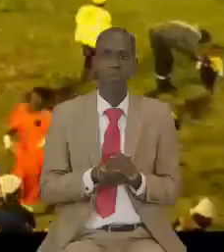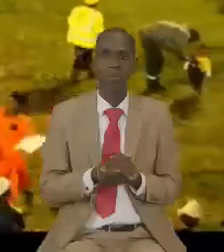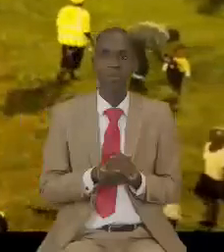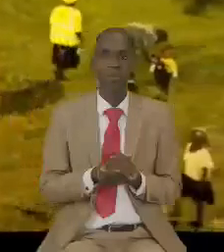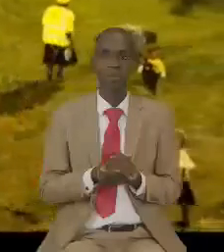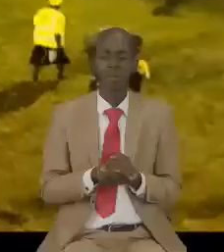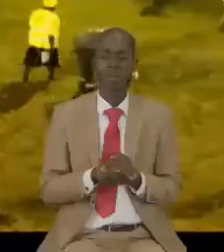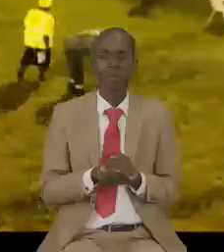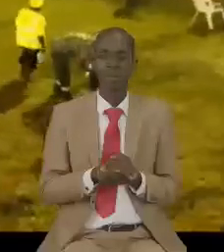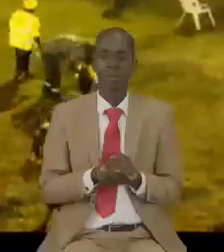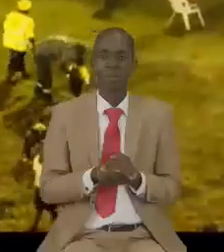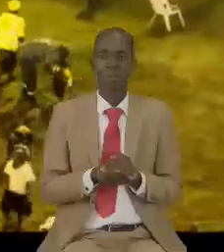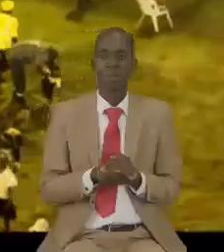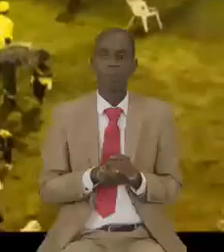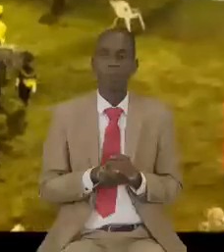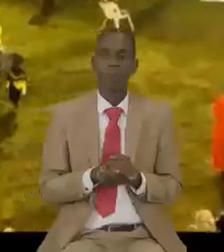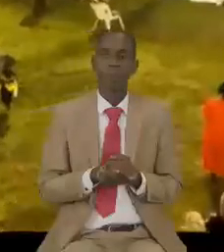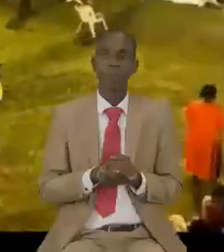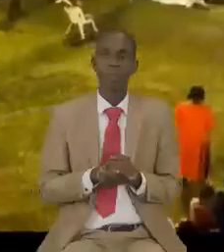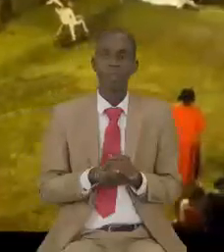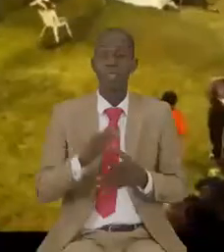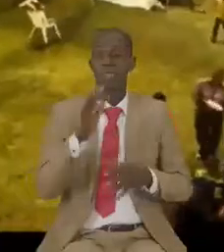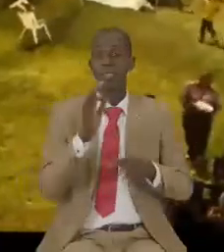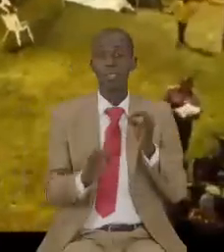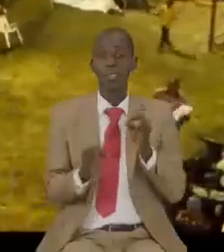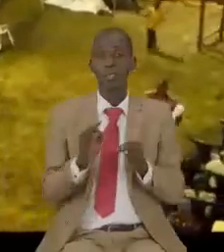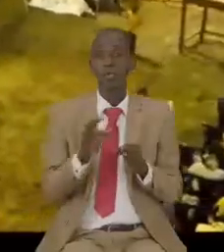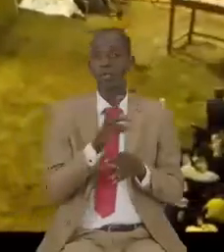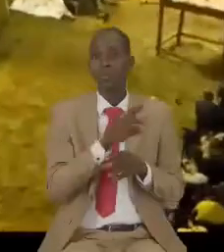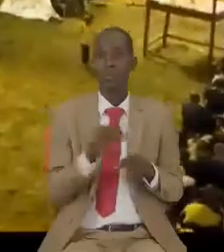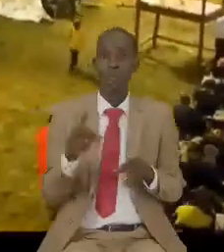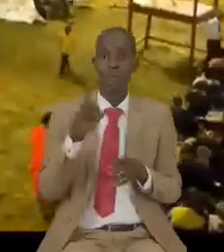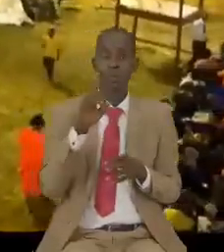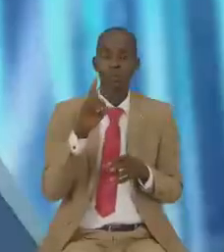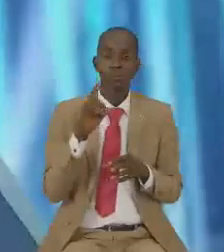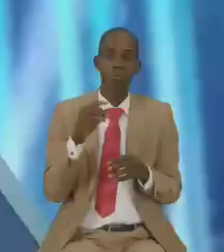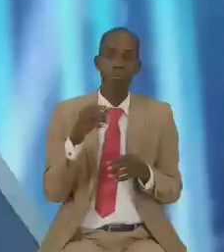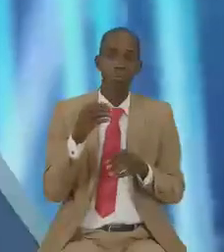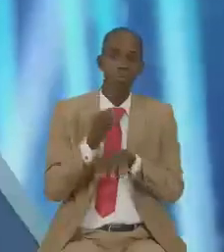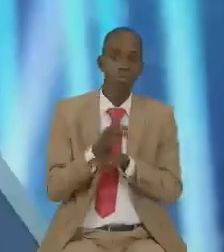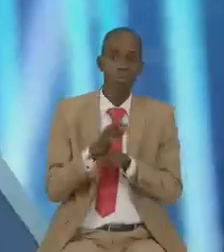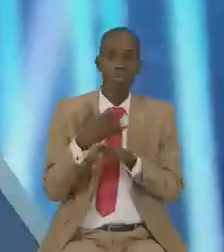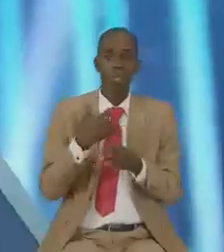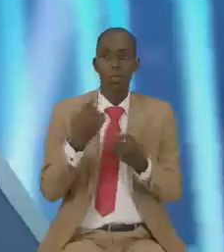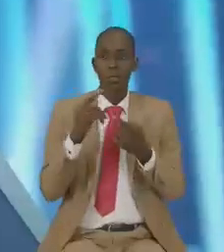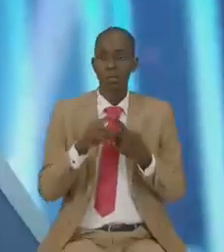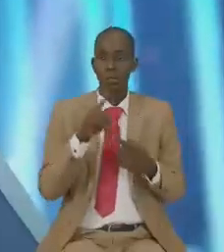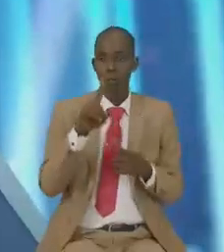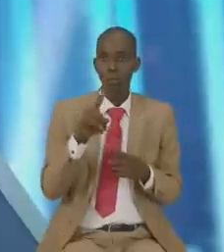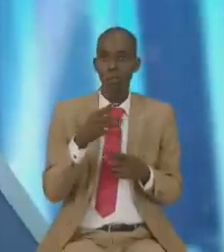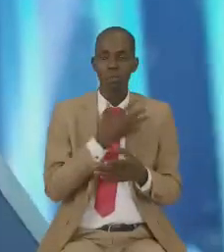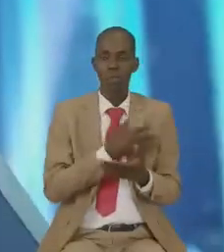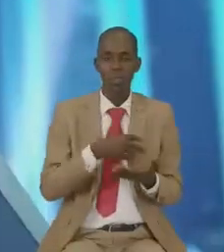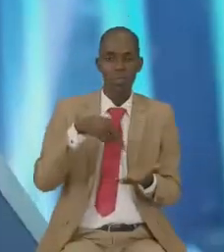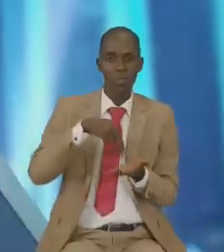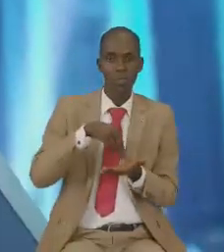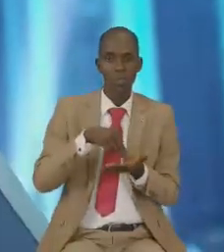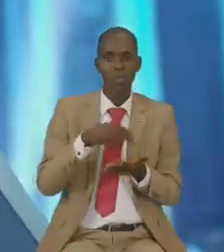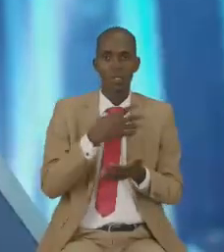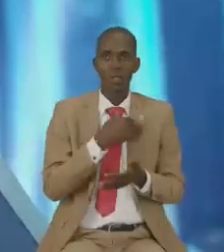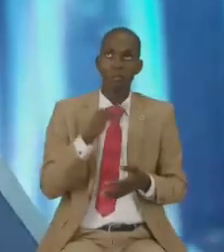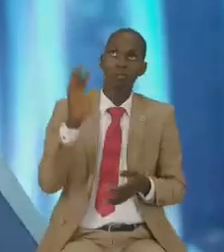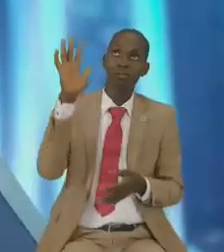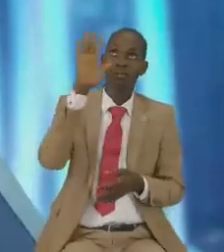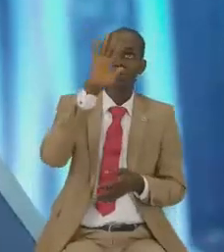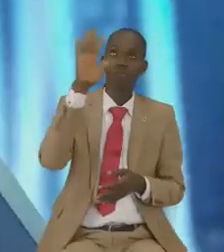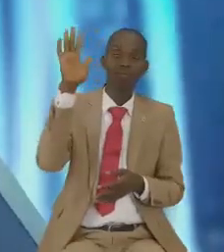I'm pleading with you. If they've not come to you, please stand and wave your hand and said, I am for